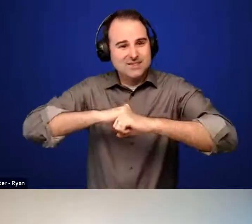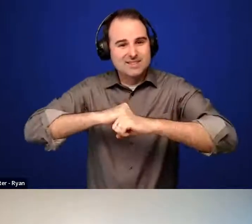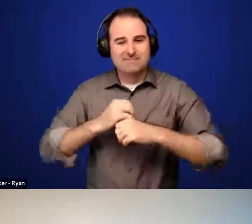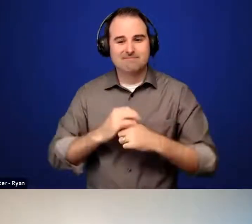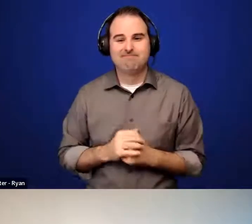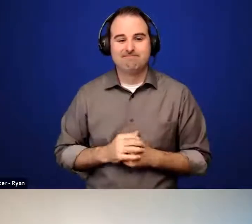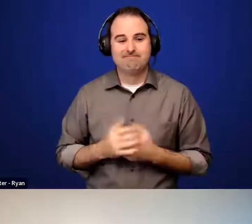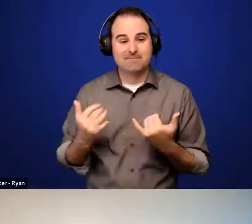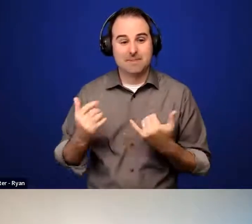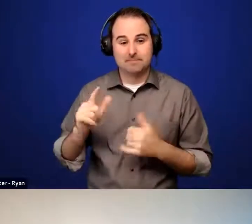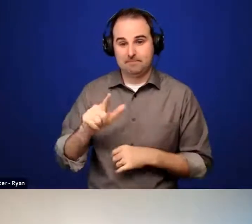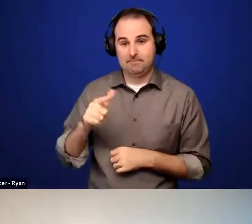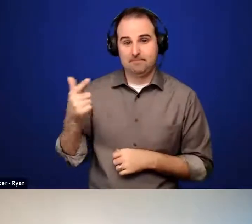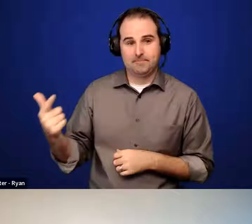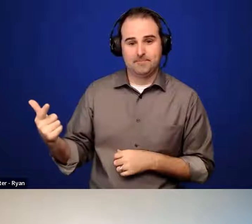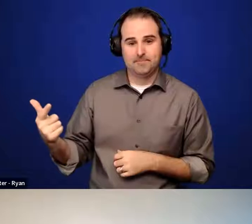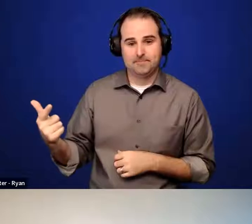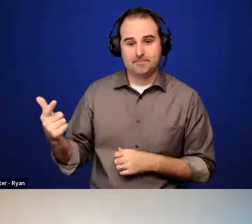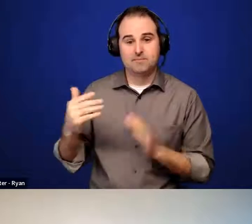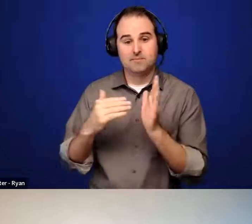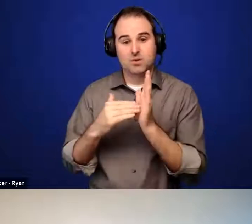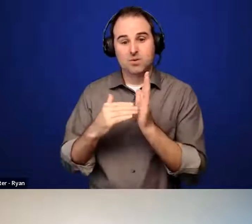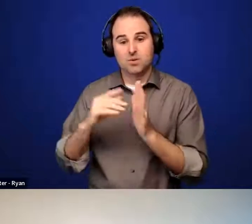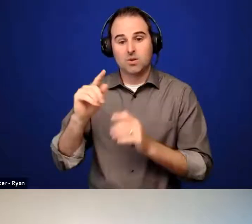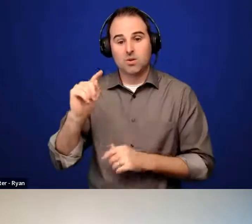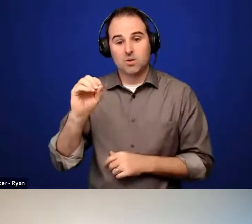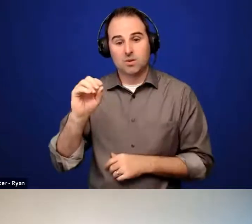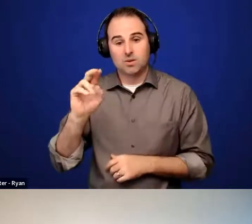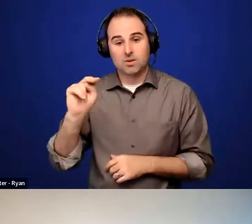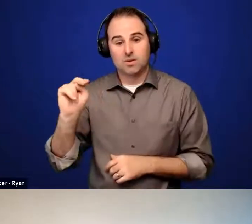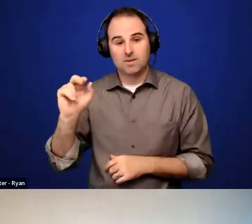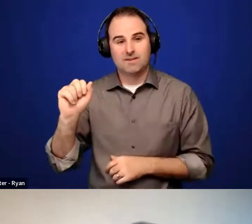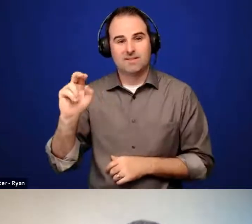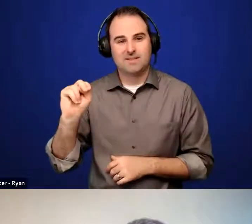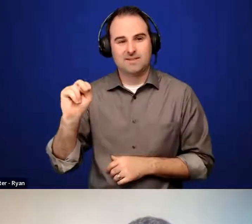on to Dr. Tonang.